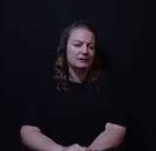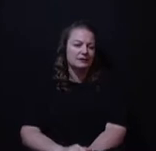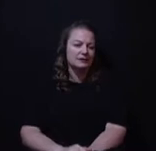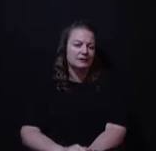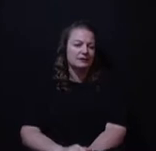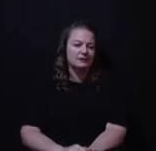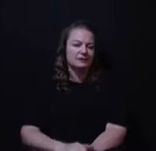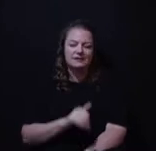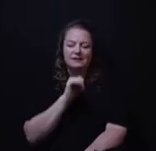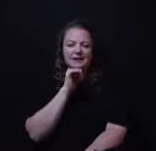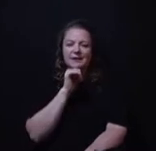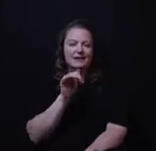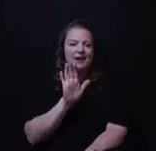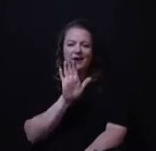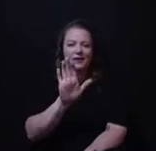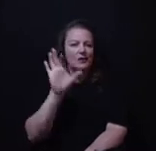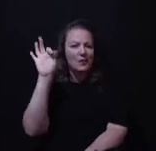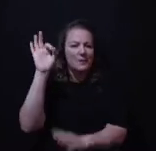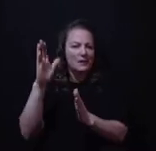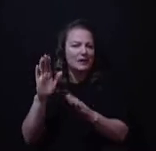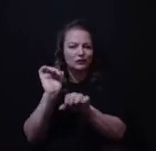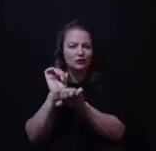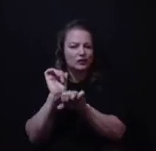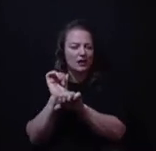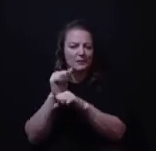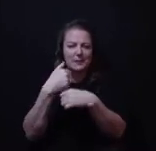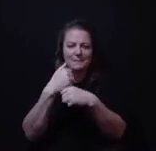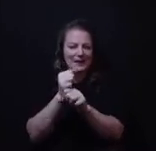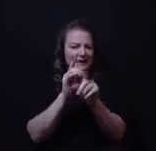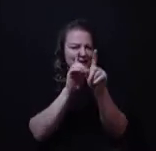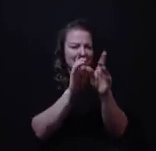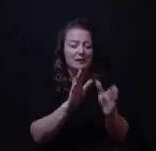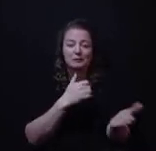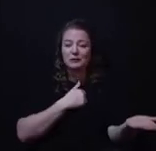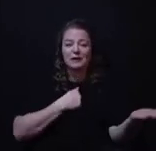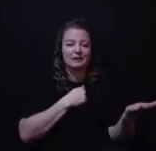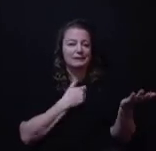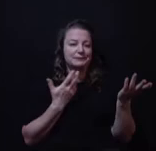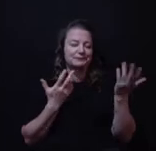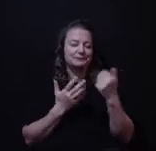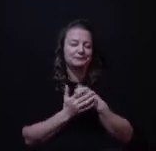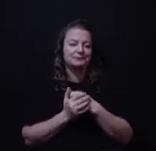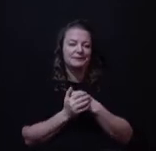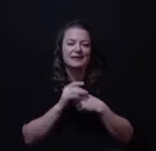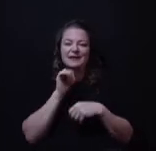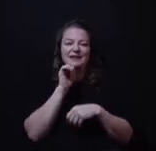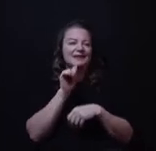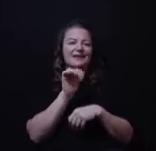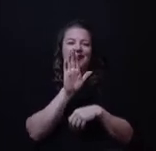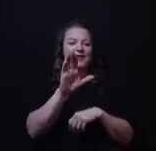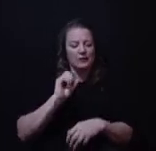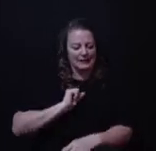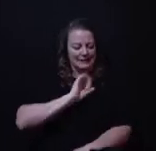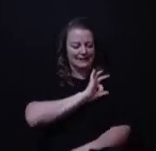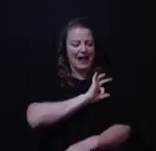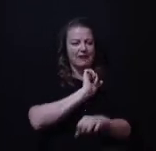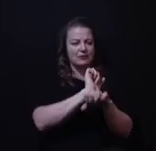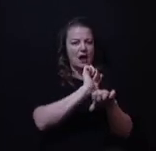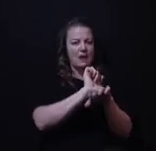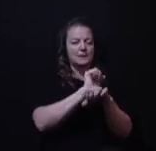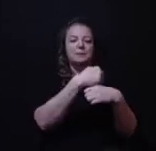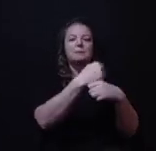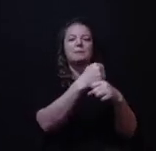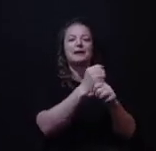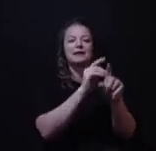It is not your pastor's job to make disciples. Sorry. It is not your staff's job to make disciples.